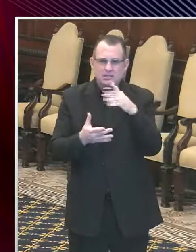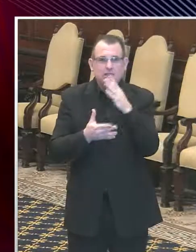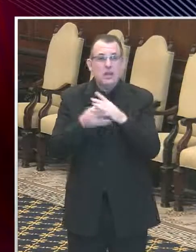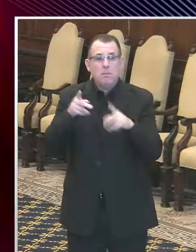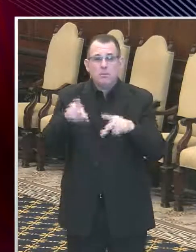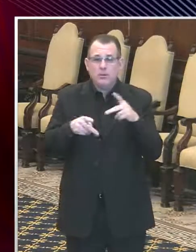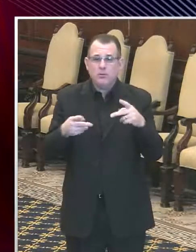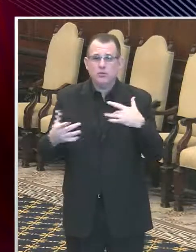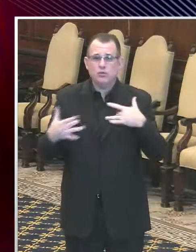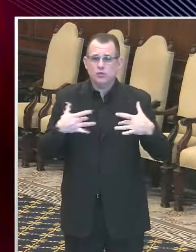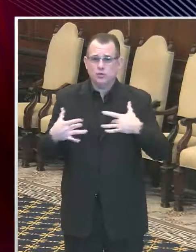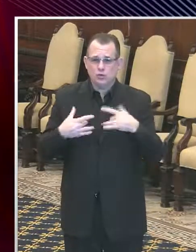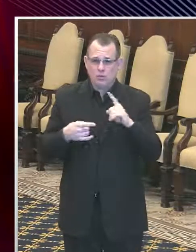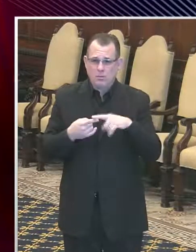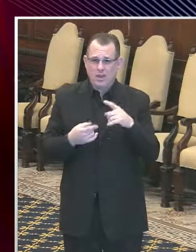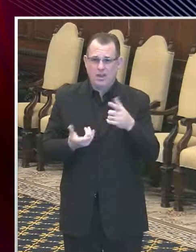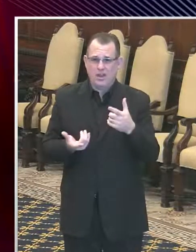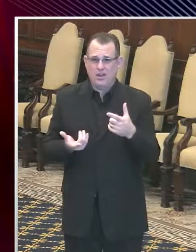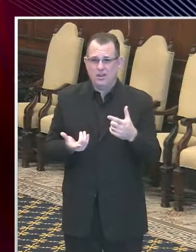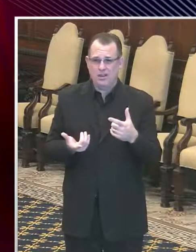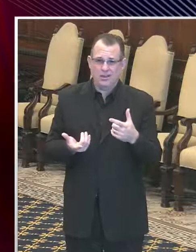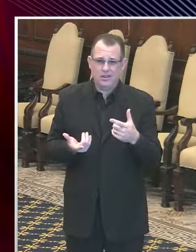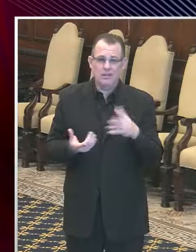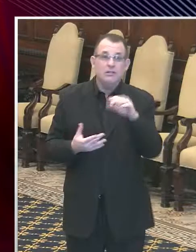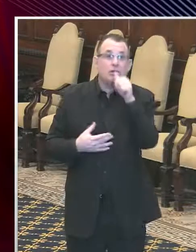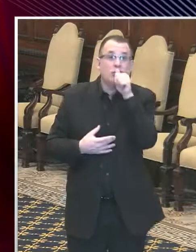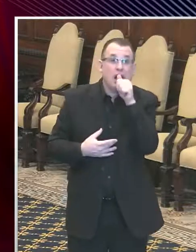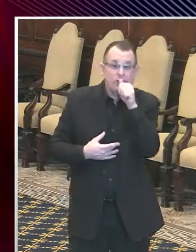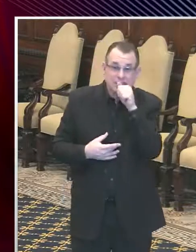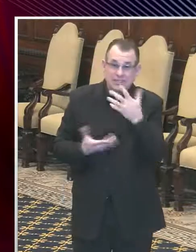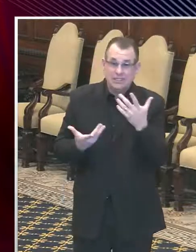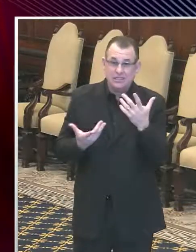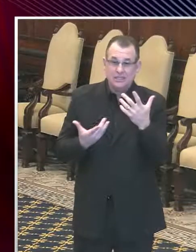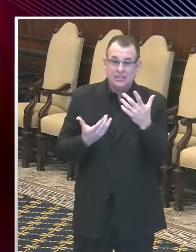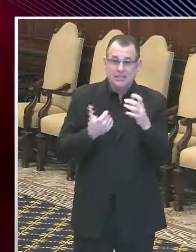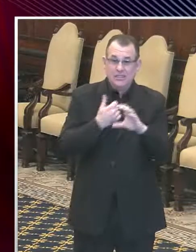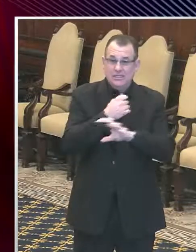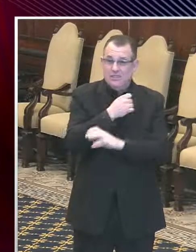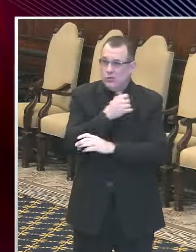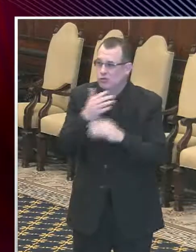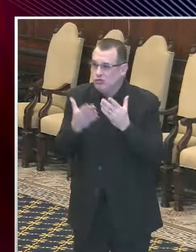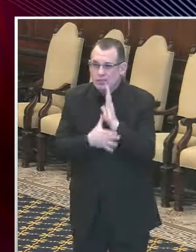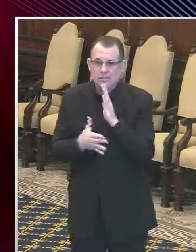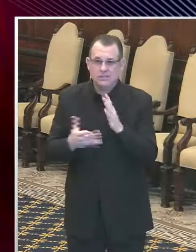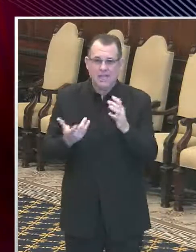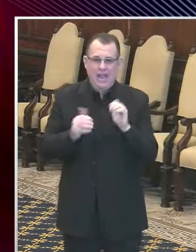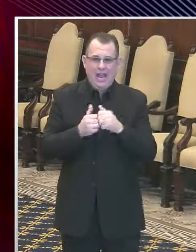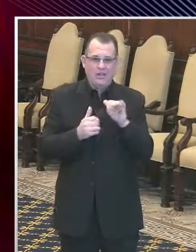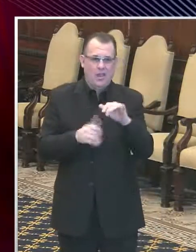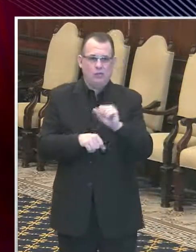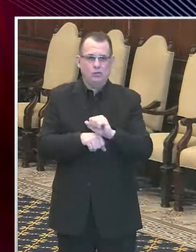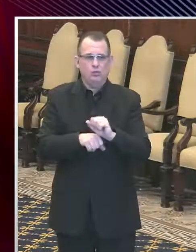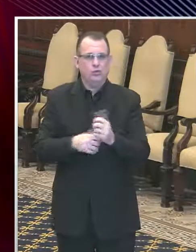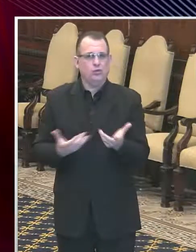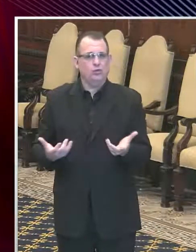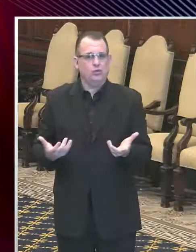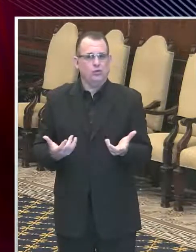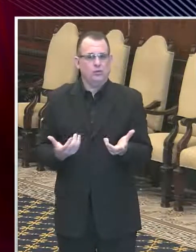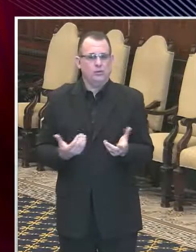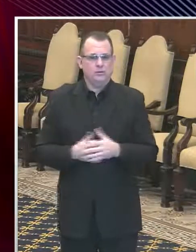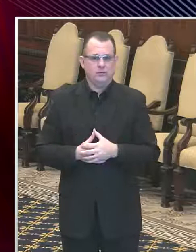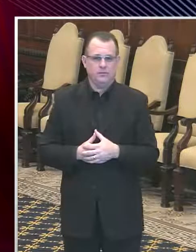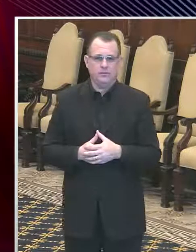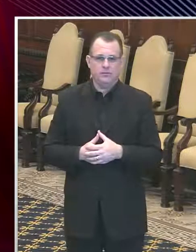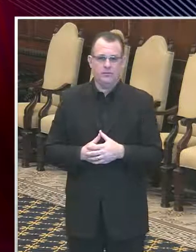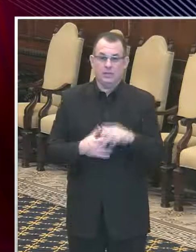of privacy, constitutional rights. Would this be an elective thing? How would it work? From a practical perspective, contact tracing